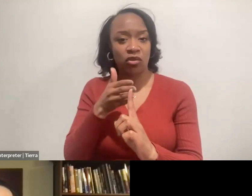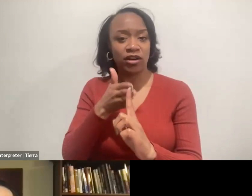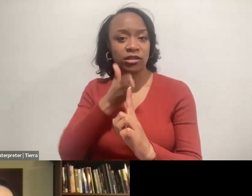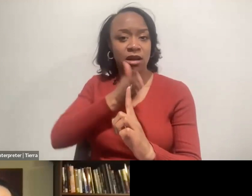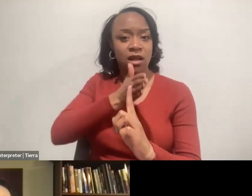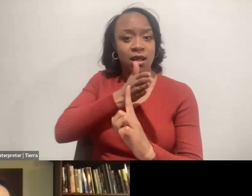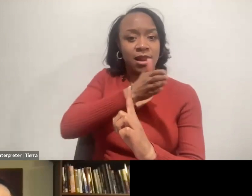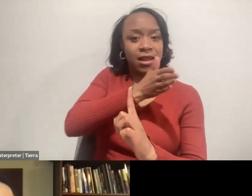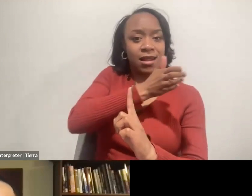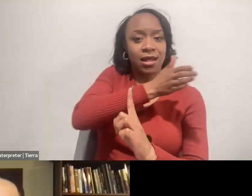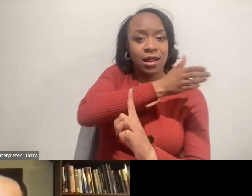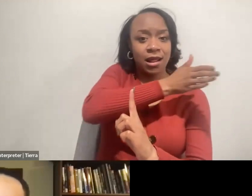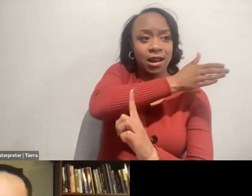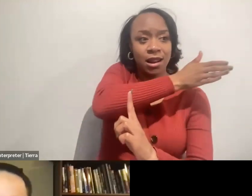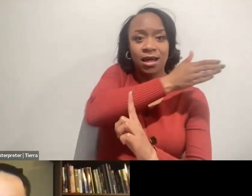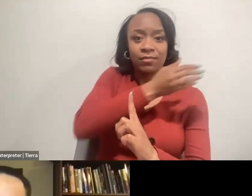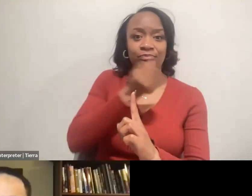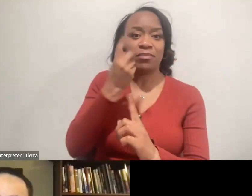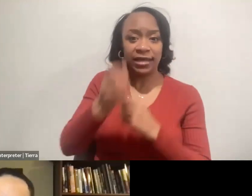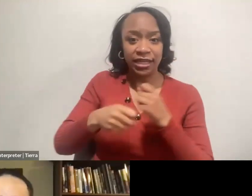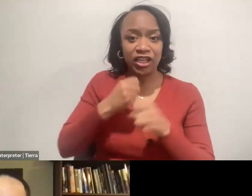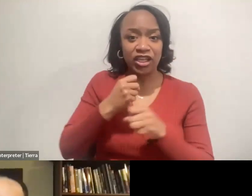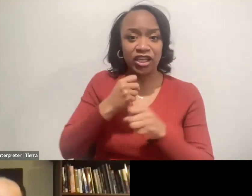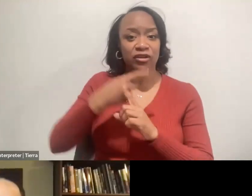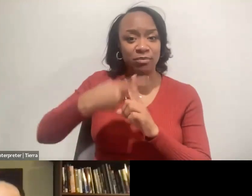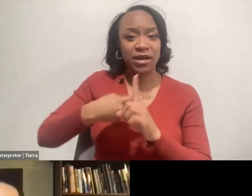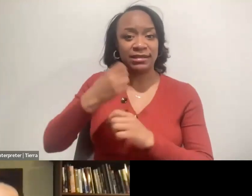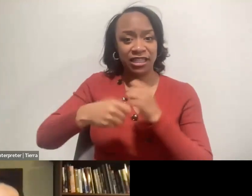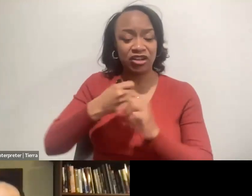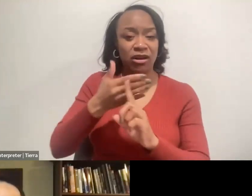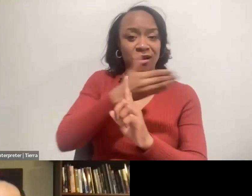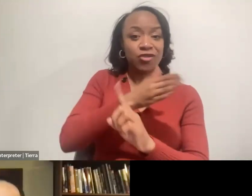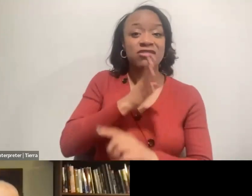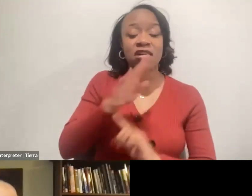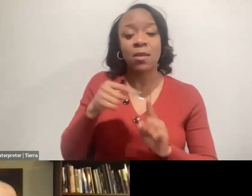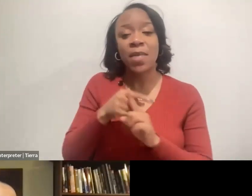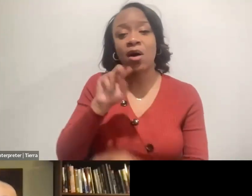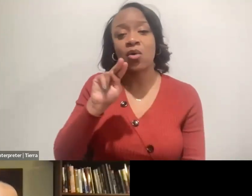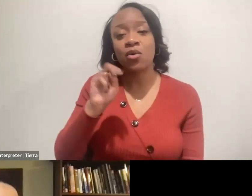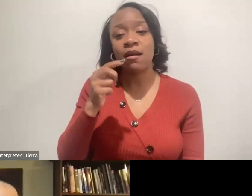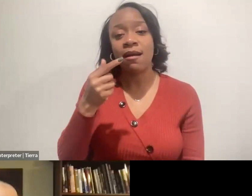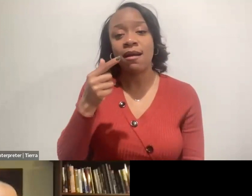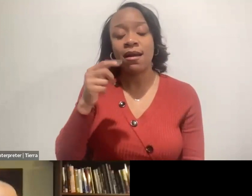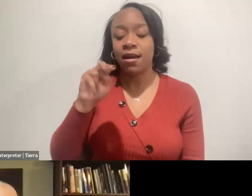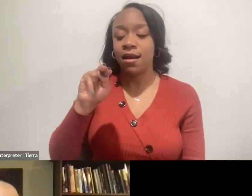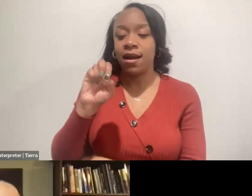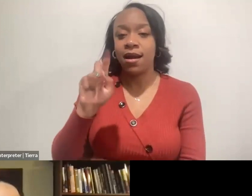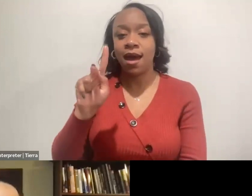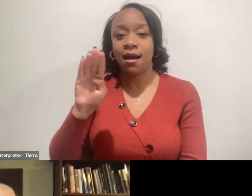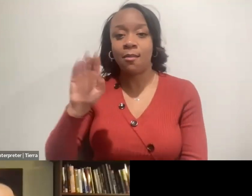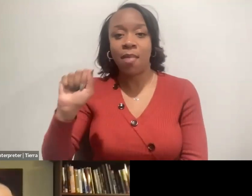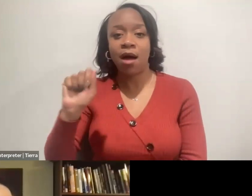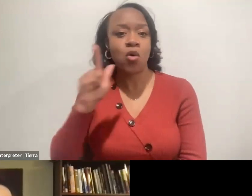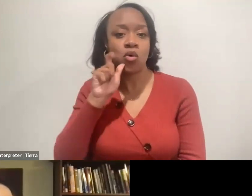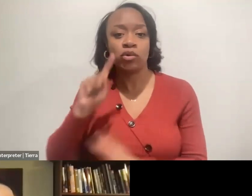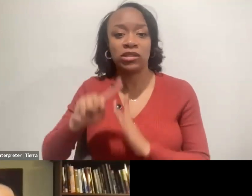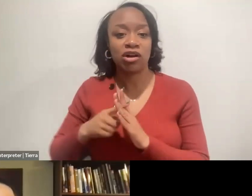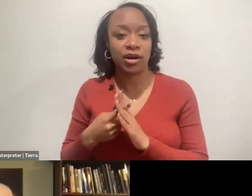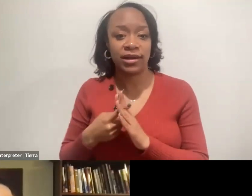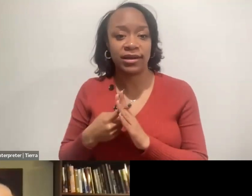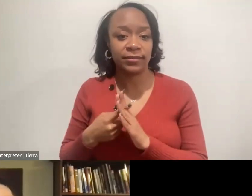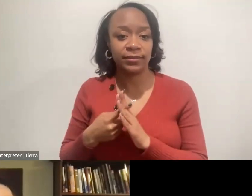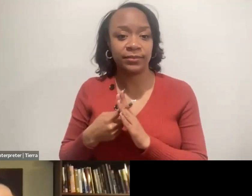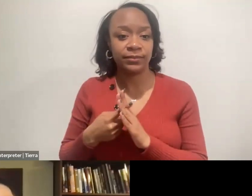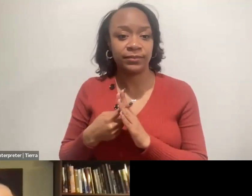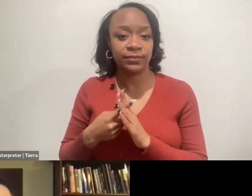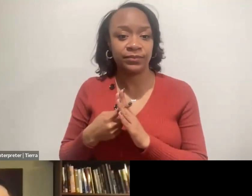history going back months and years before it. You could talk about the Nakba. Who started this? It's not to find fault. It's to